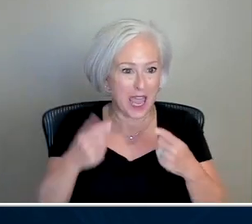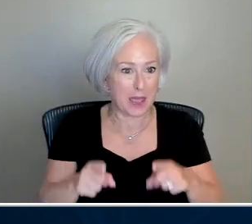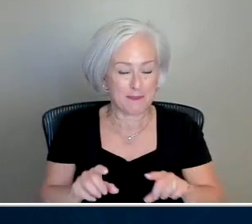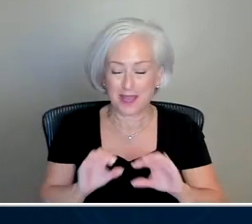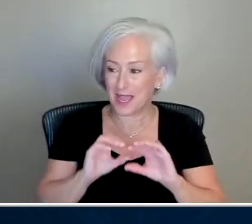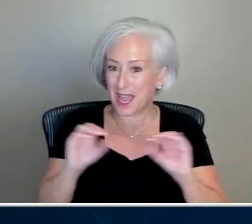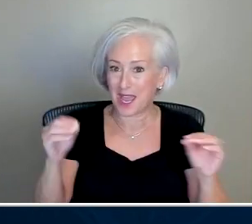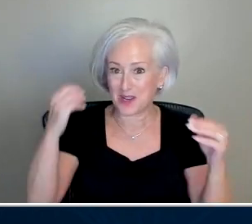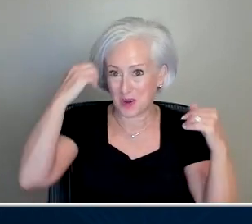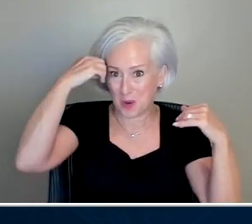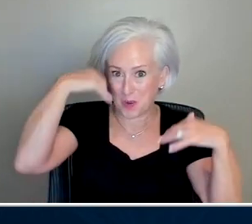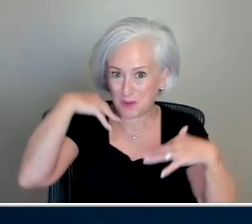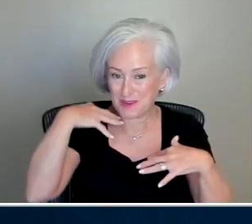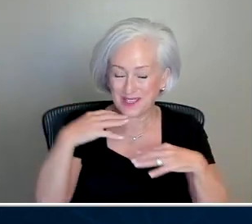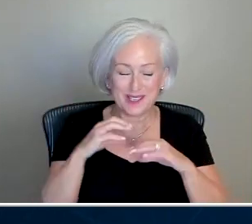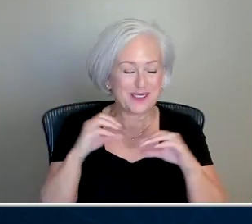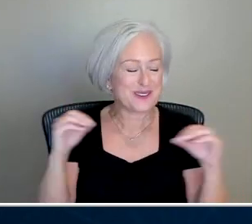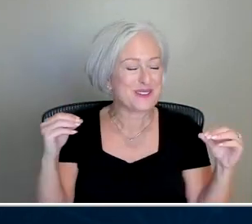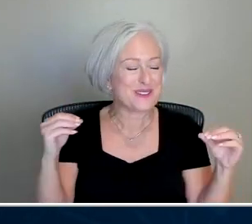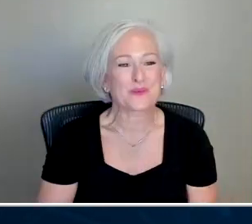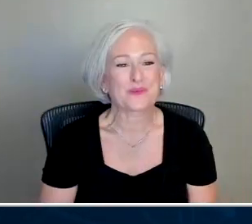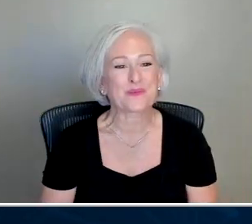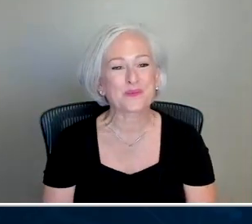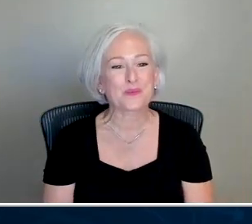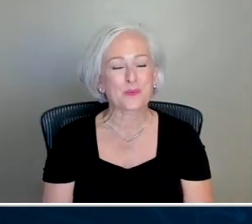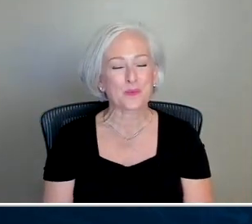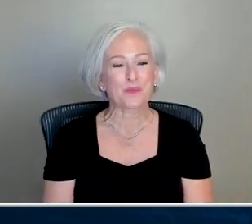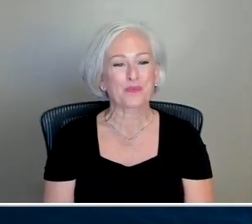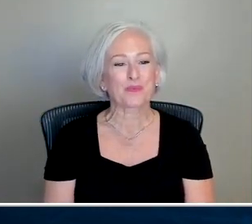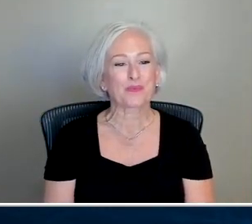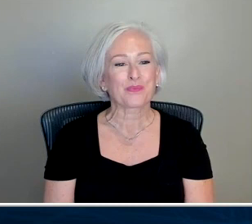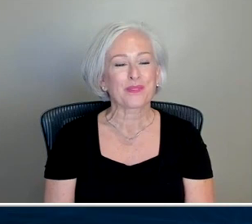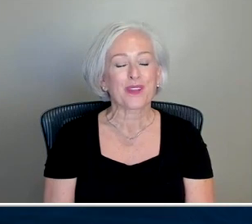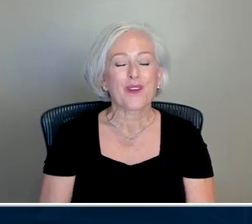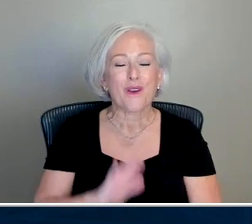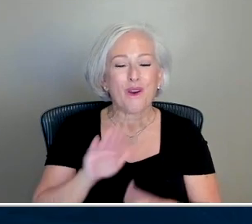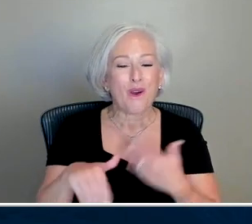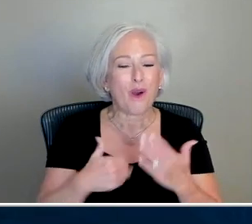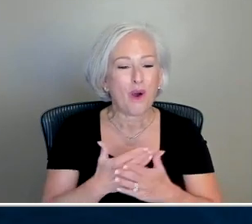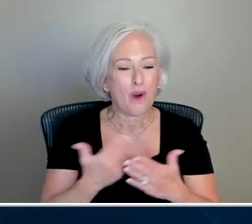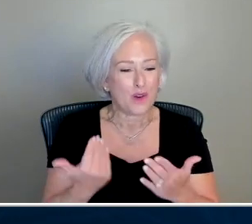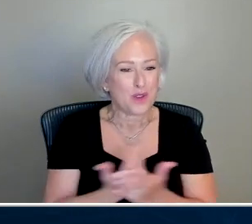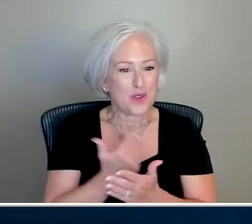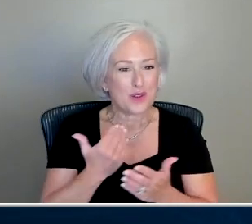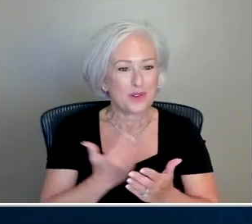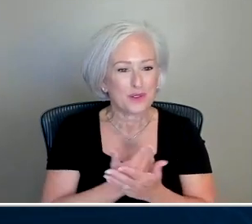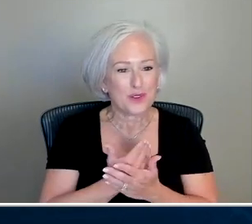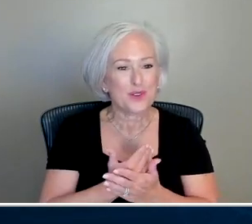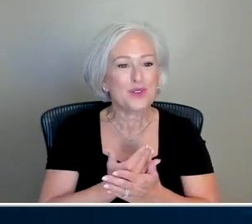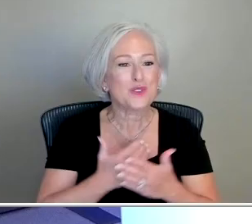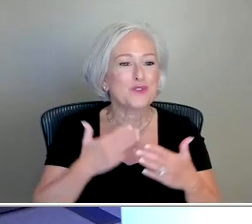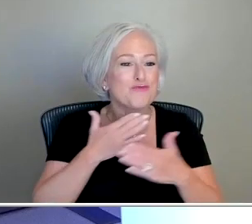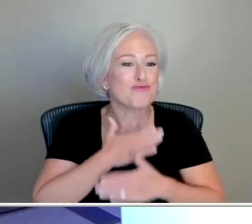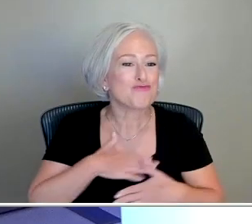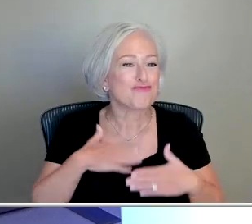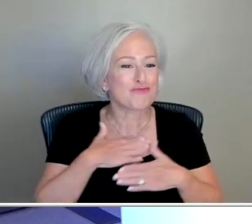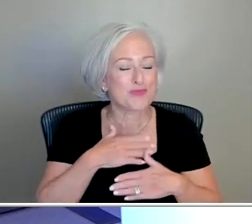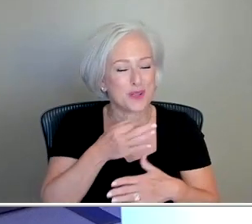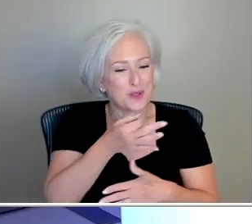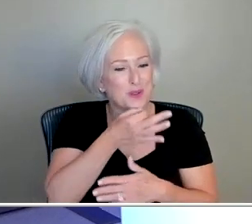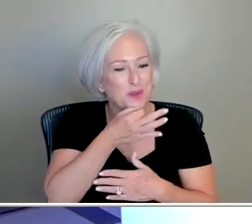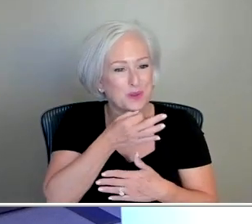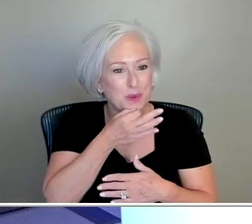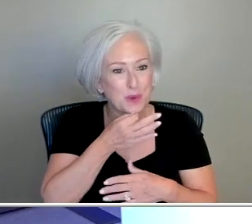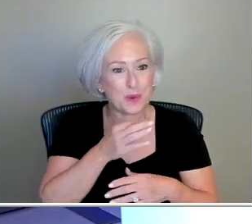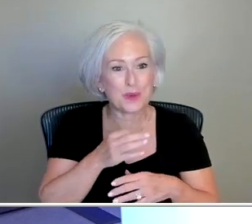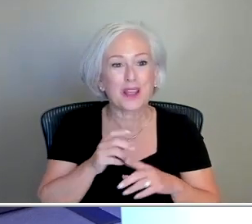really is true. We're going to get to all your newest and greatest adventures in just a little bit, Gary. Also here in the studio with